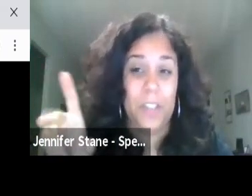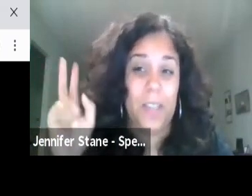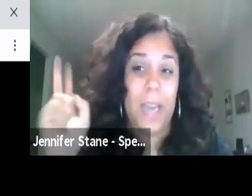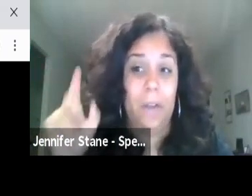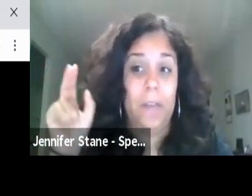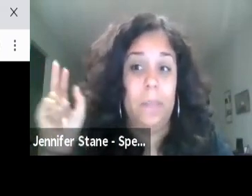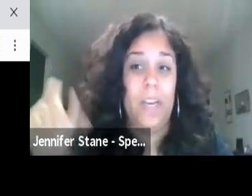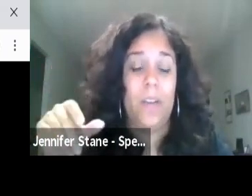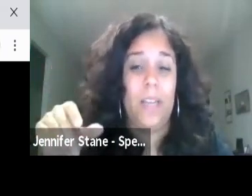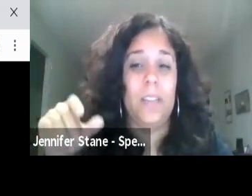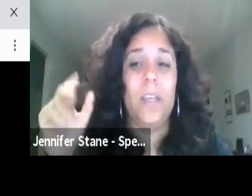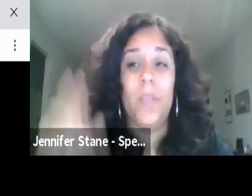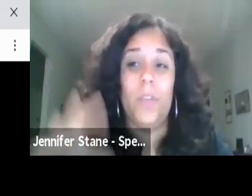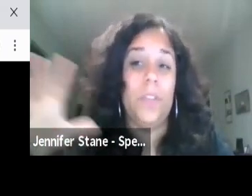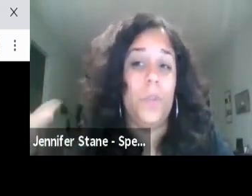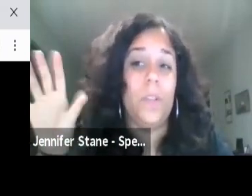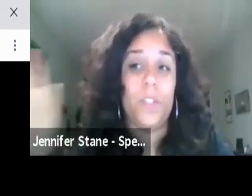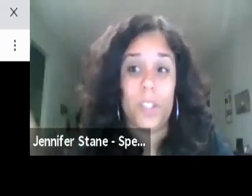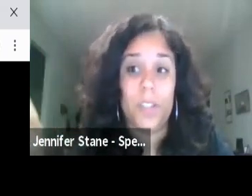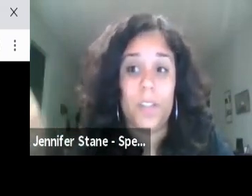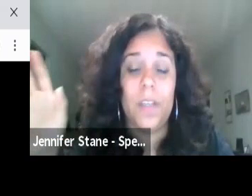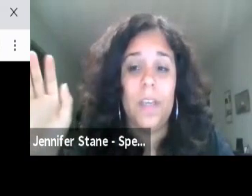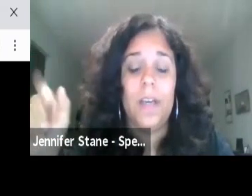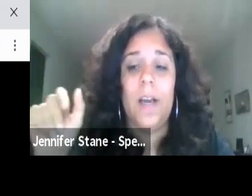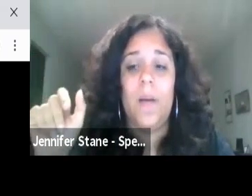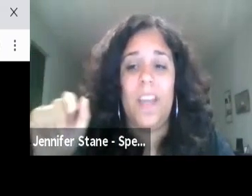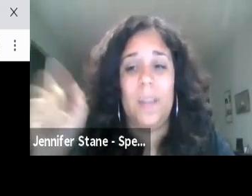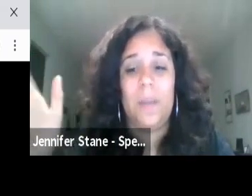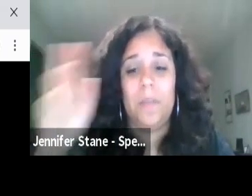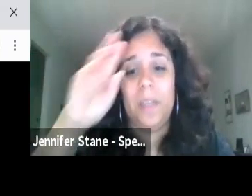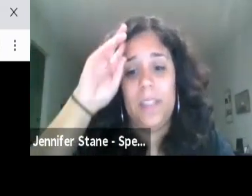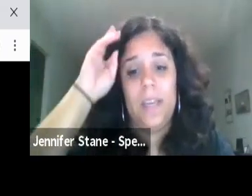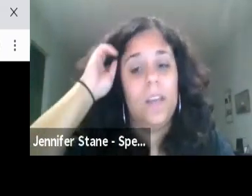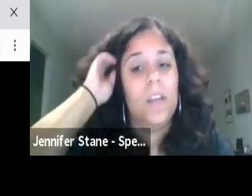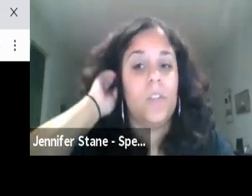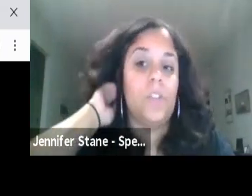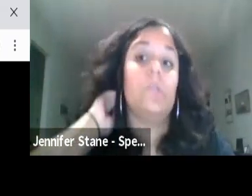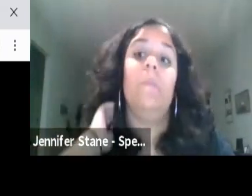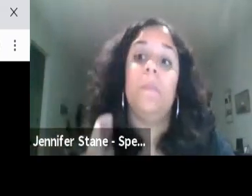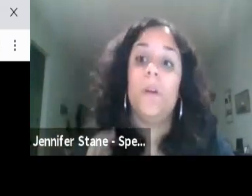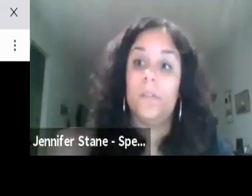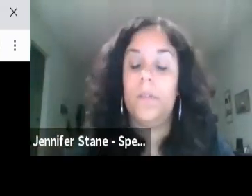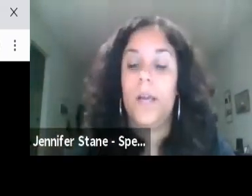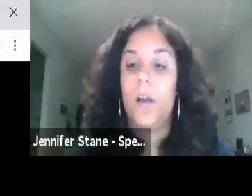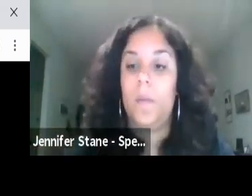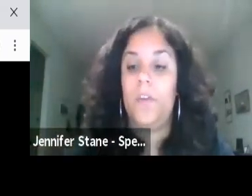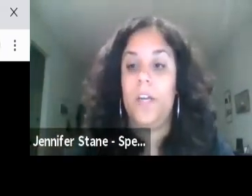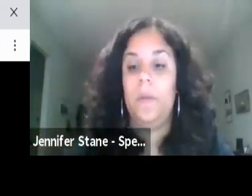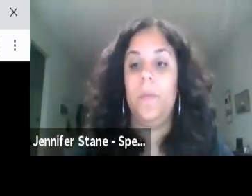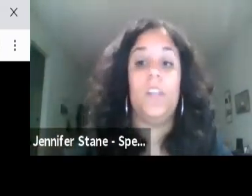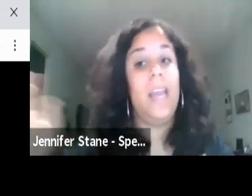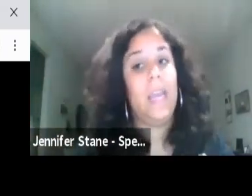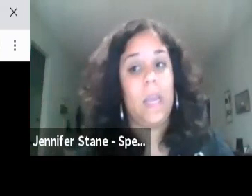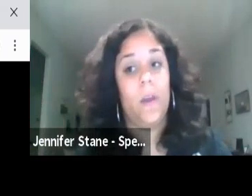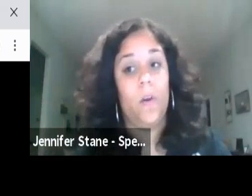like to drink like Gatorades and Powerades. Those are full of sugars and can sometimes be acidic. So just remember, if you're going